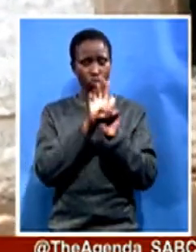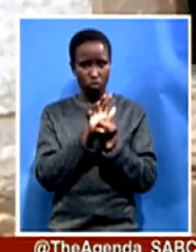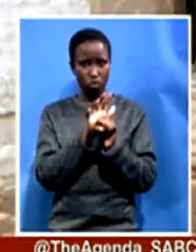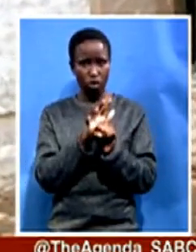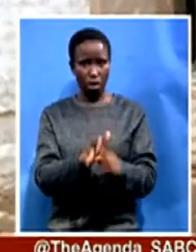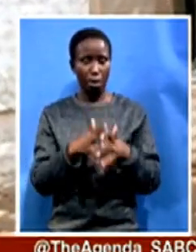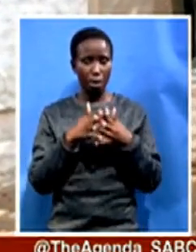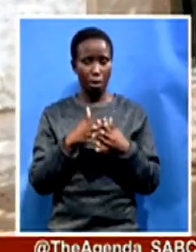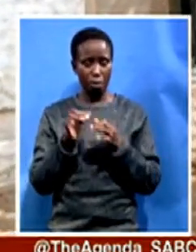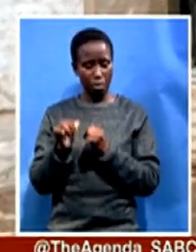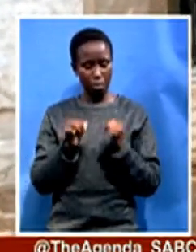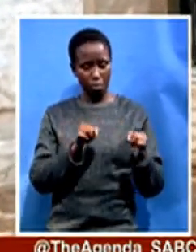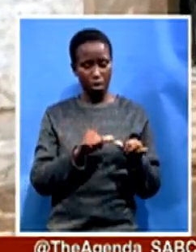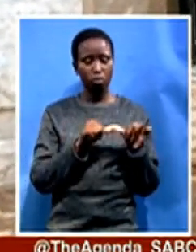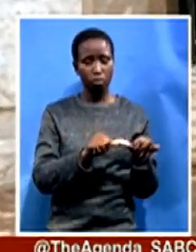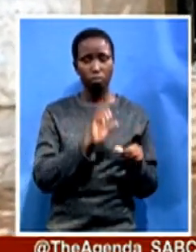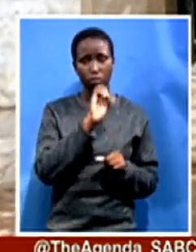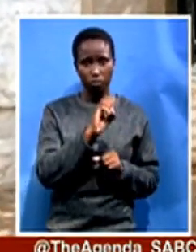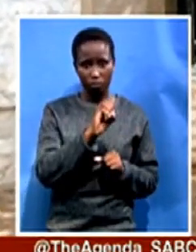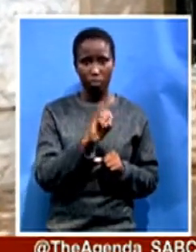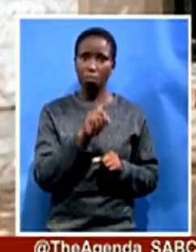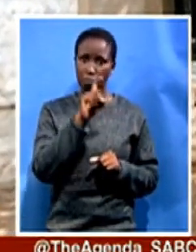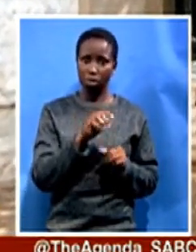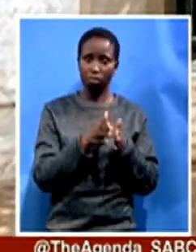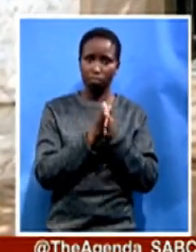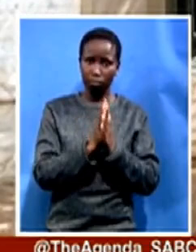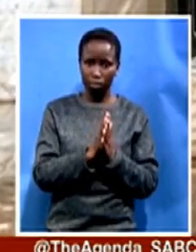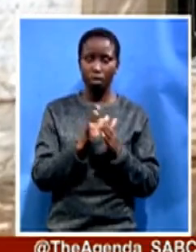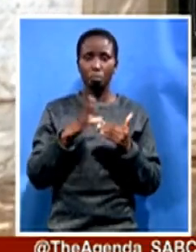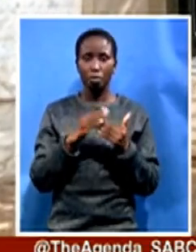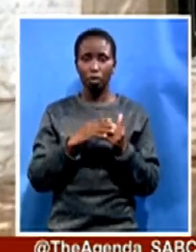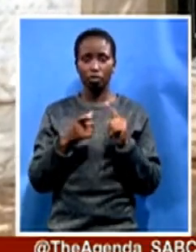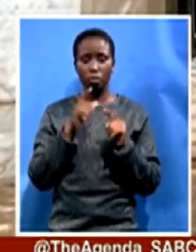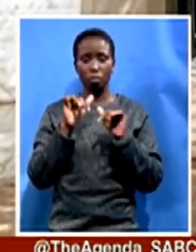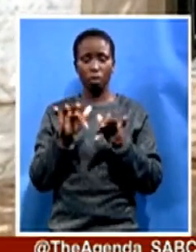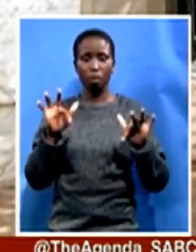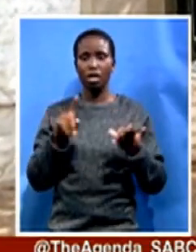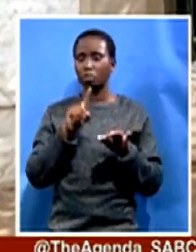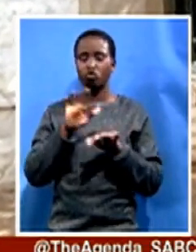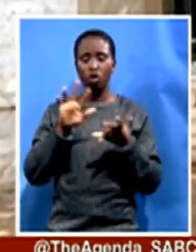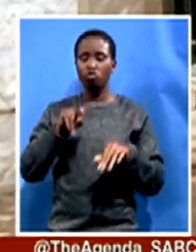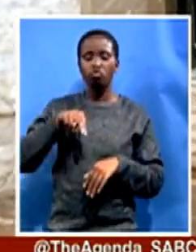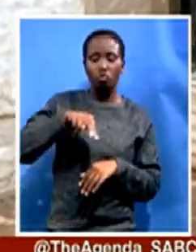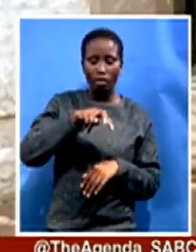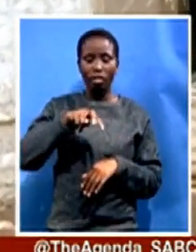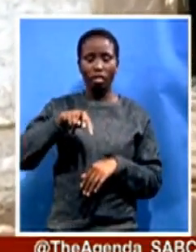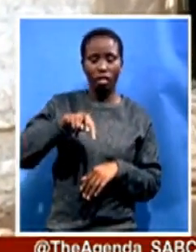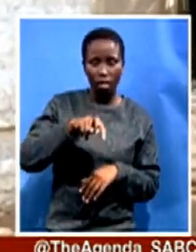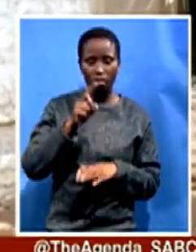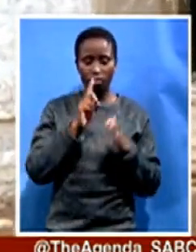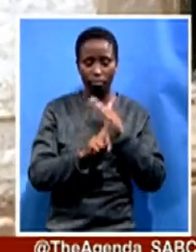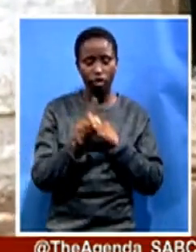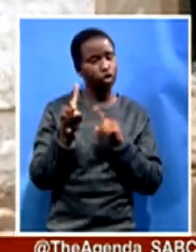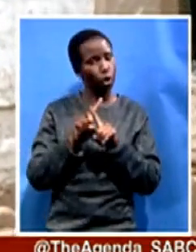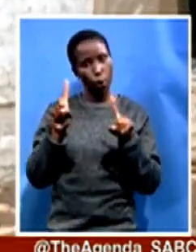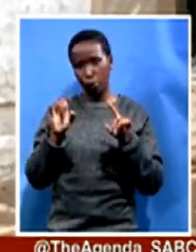be made for members of the public to refrain from travelling to the palace to pay their respect. Her Majesty's memorial service will be